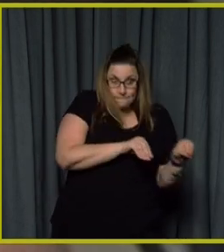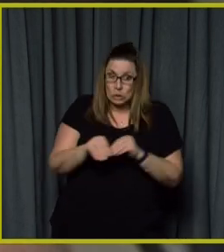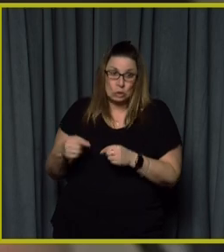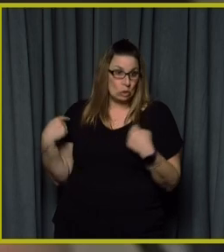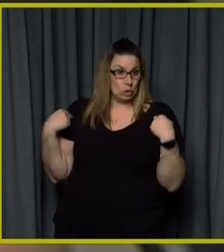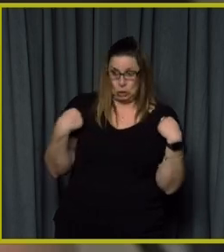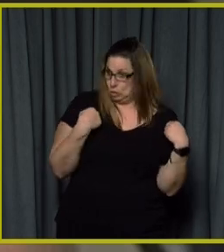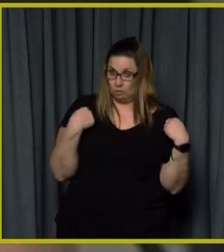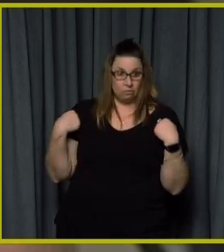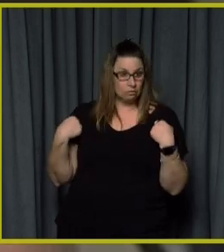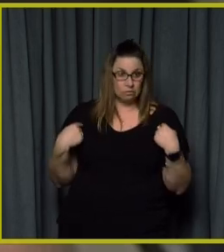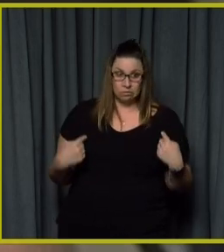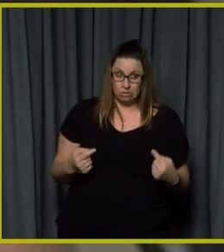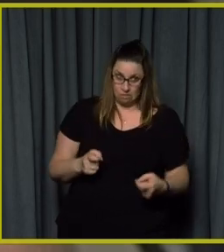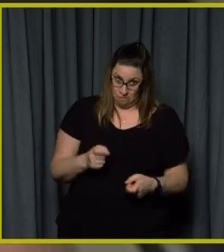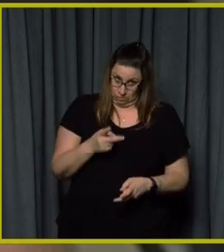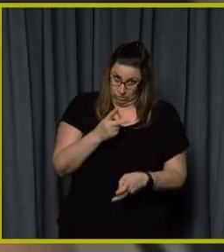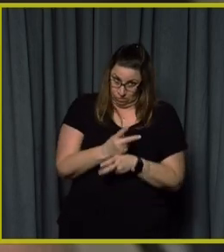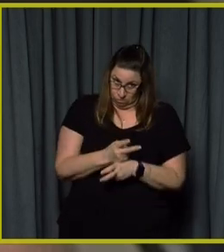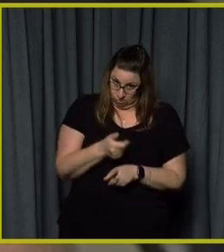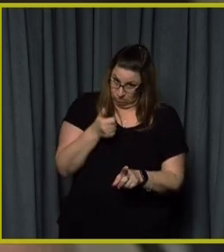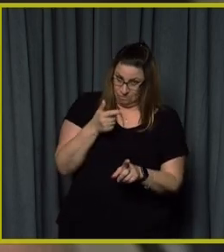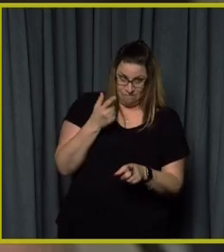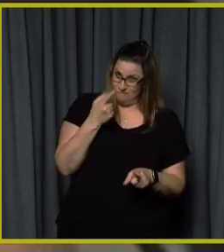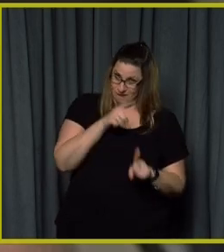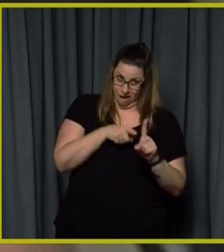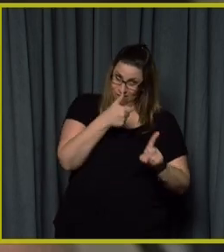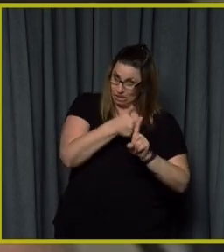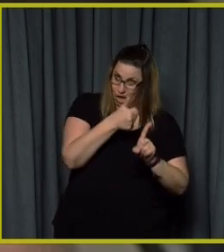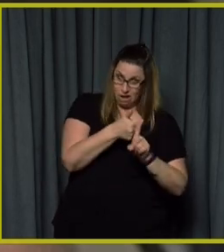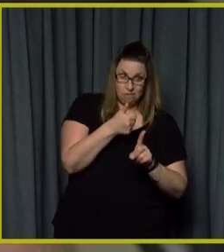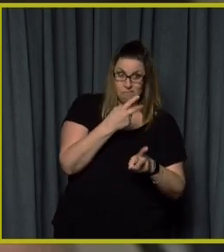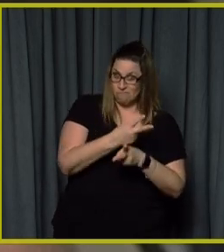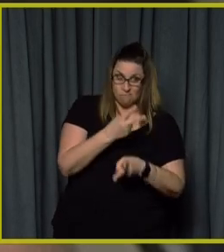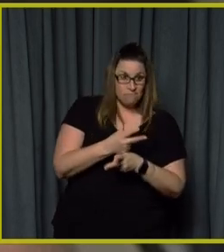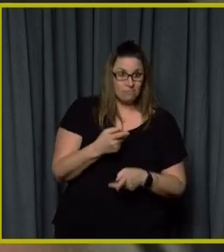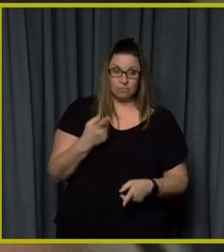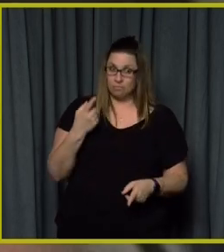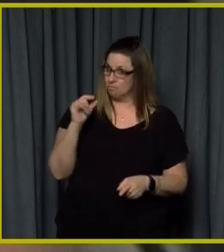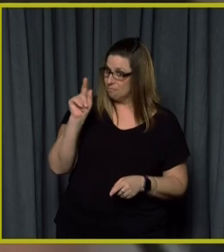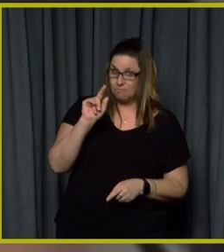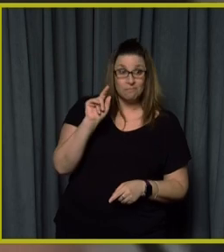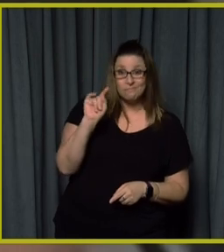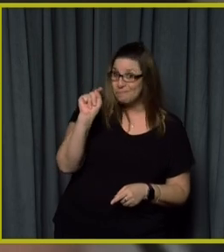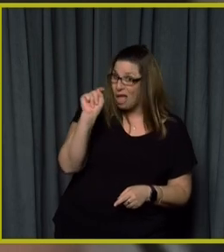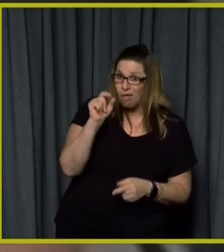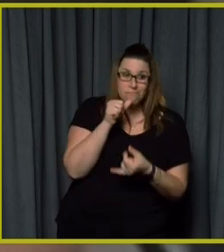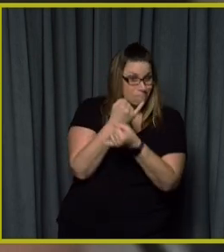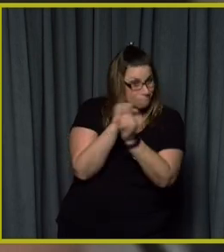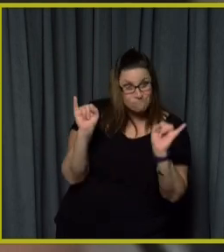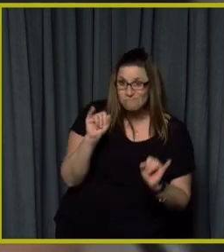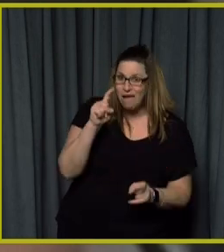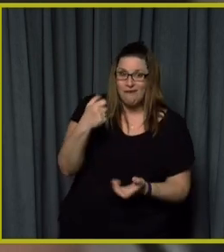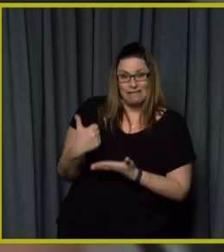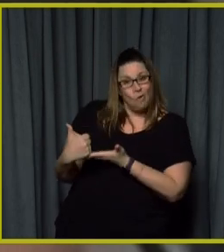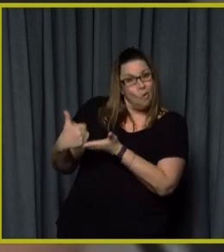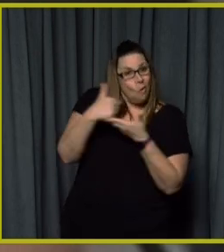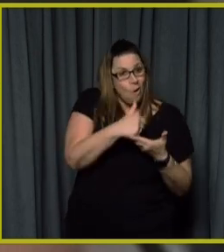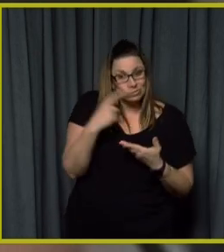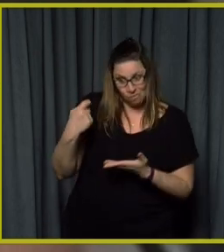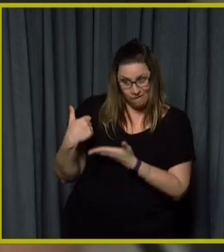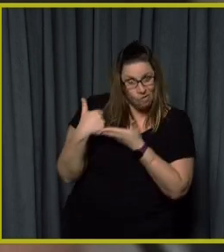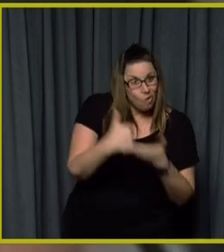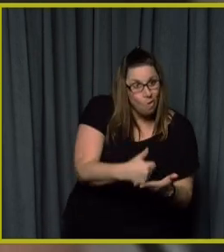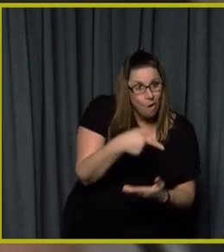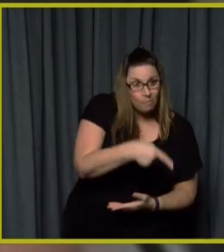personal hygiene because of the way they treat him in jail. So we are very